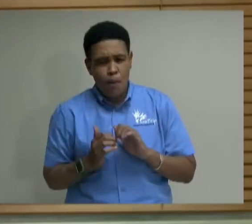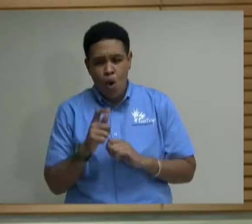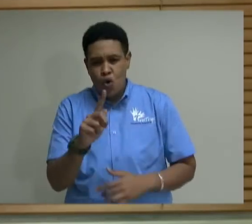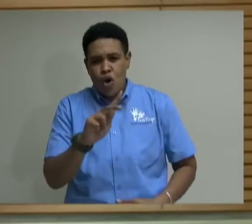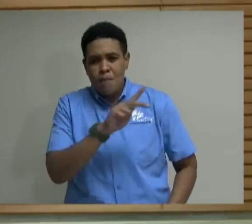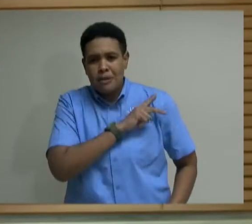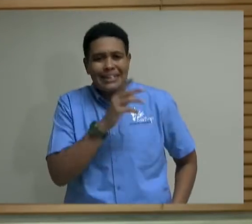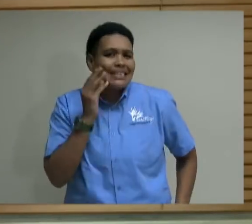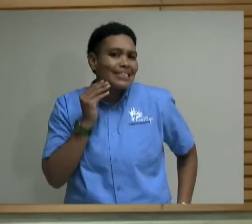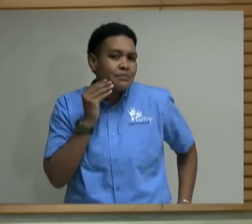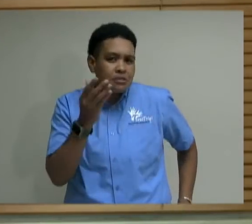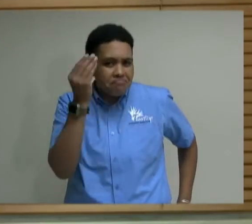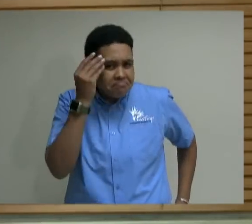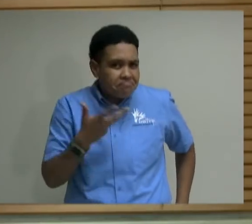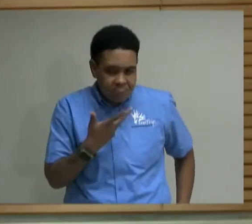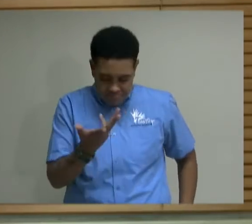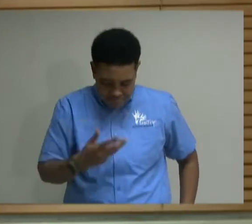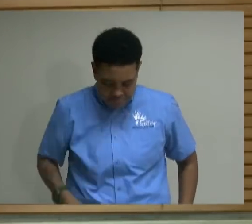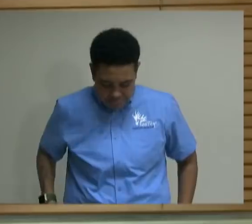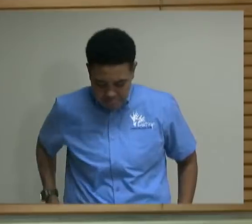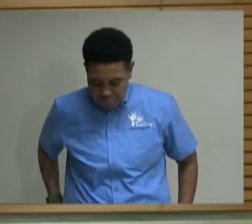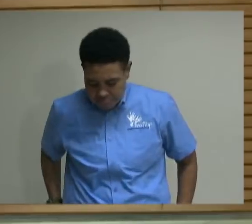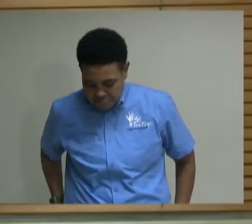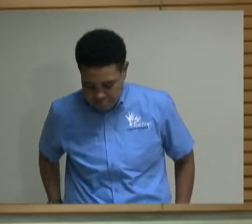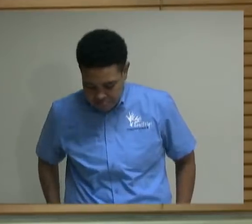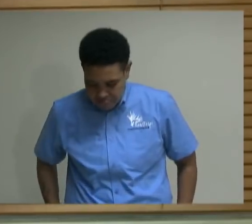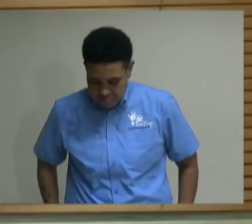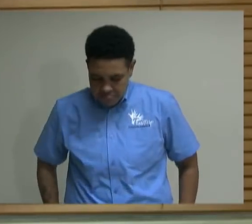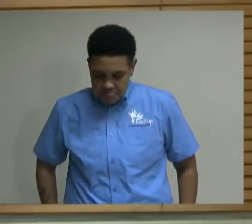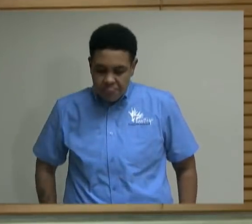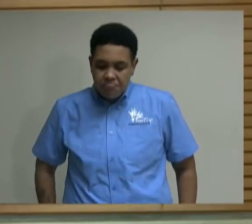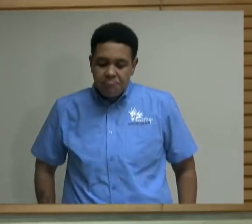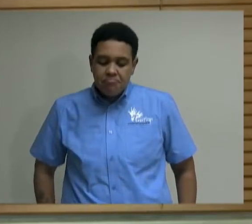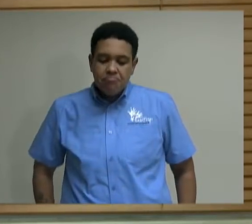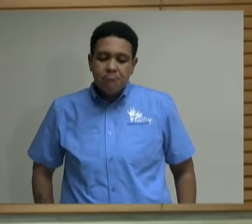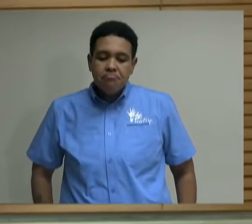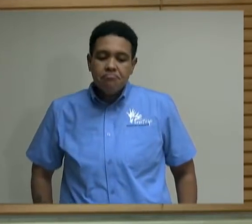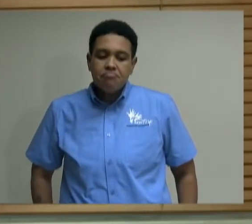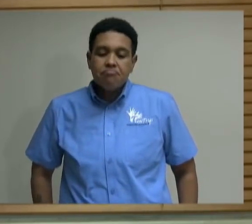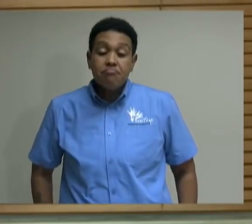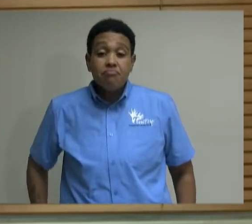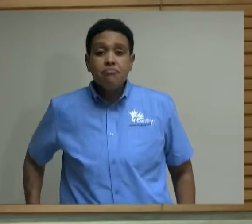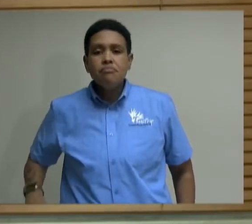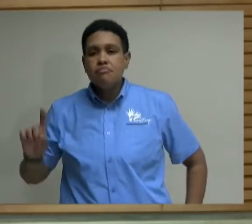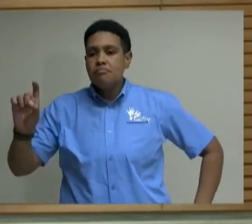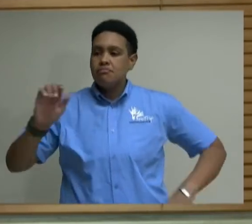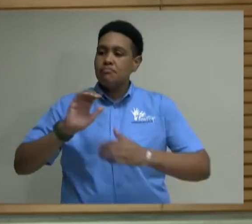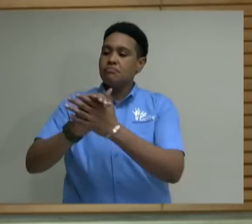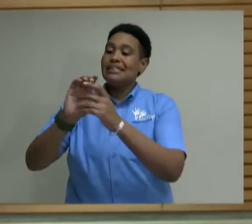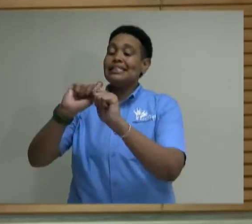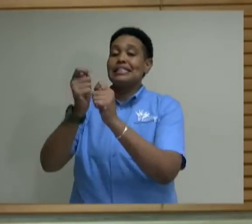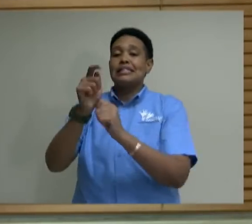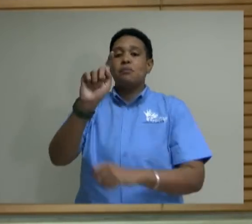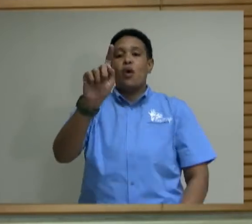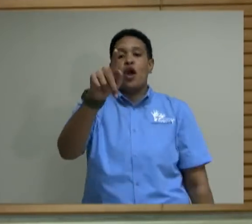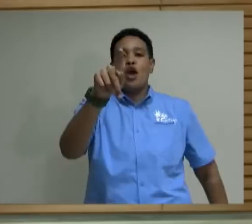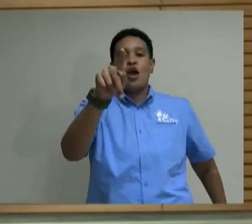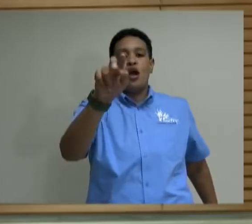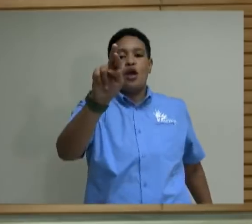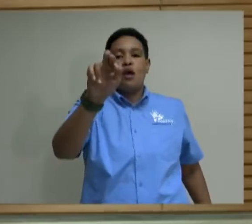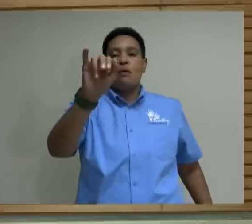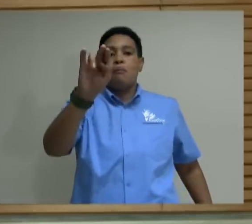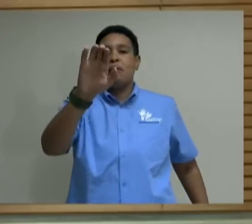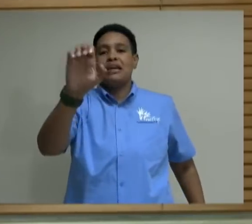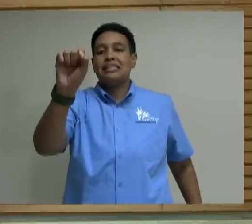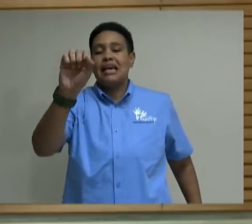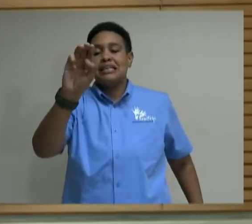personal experience? I must commend the team at the Princess Margaret Hospital. I was tested